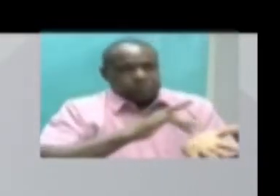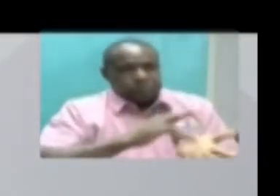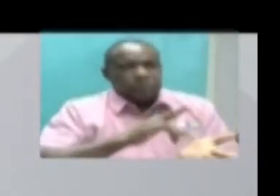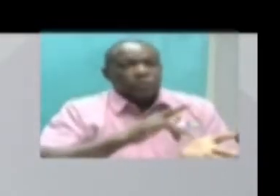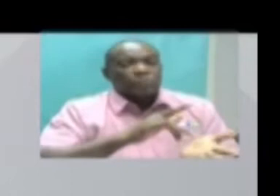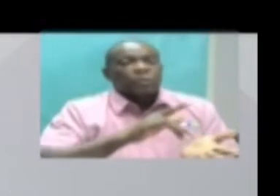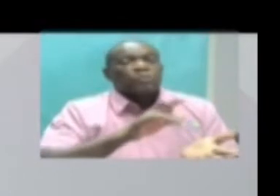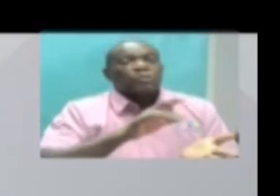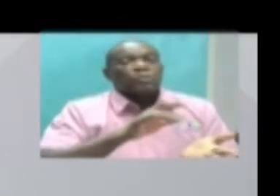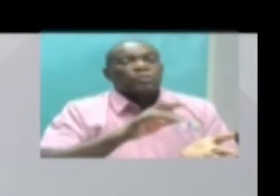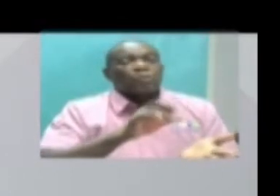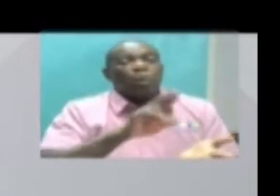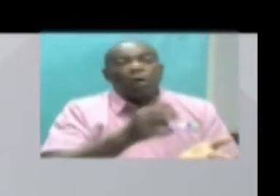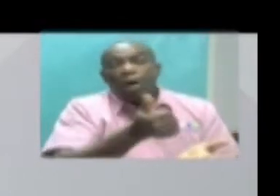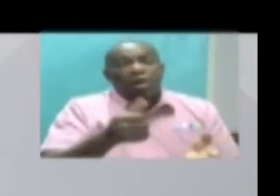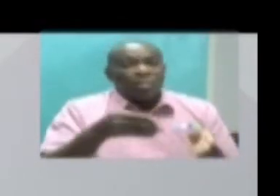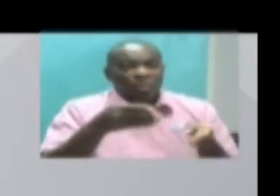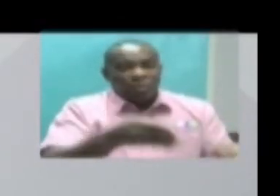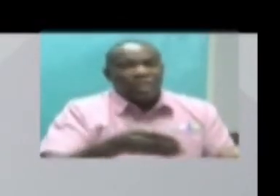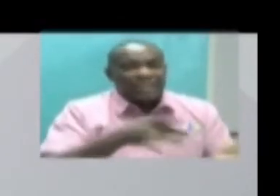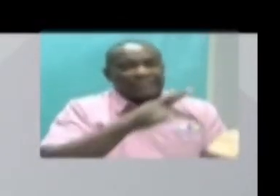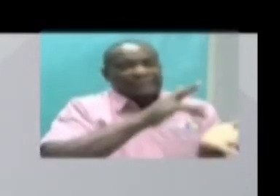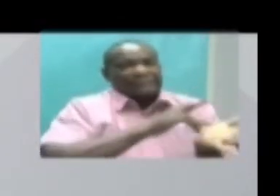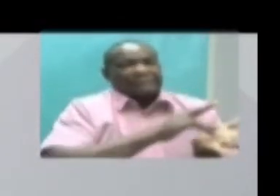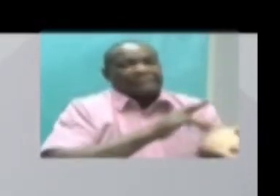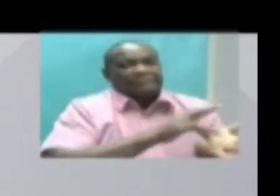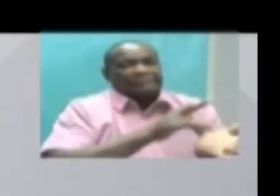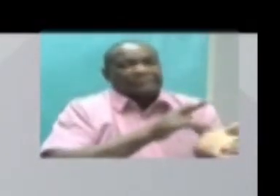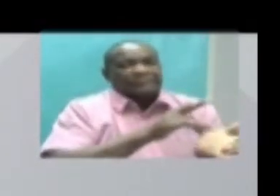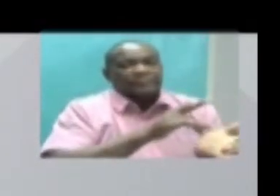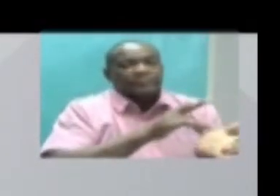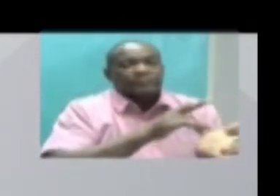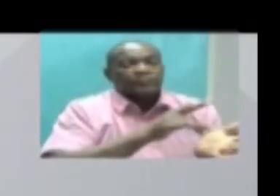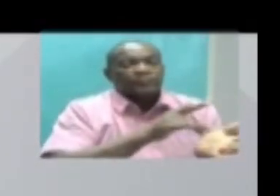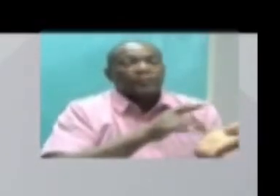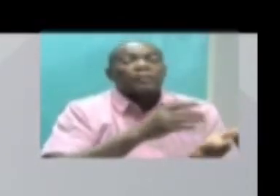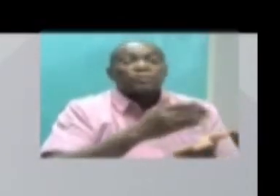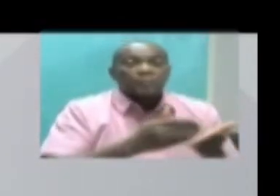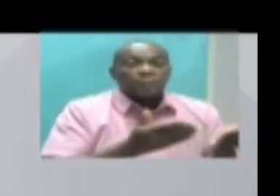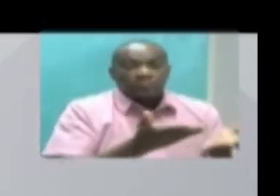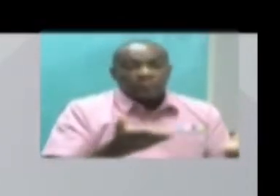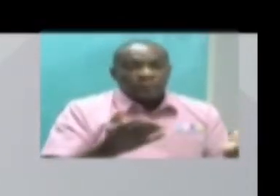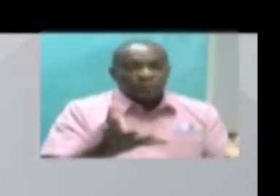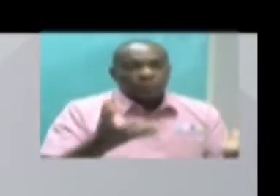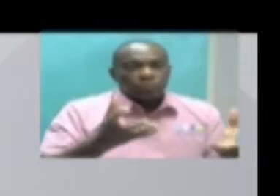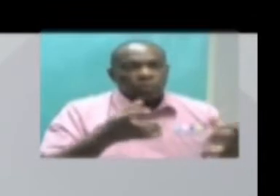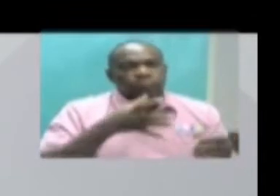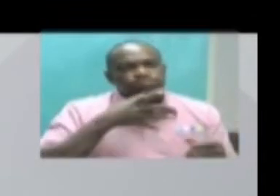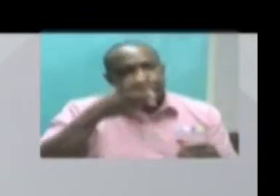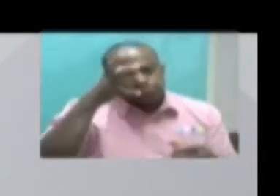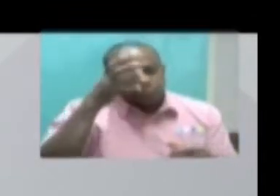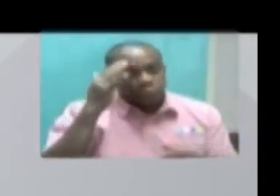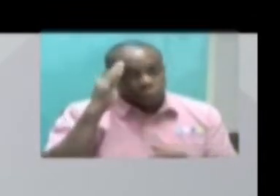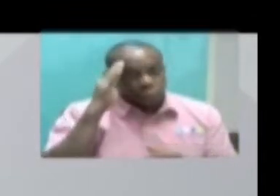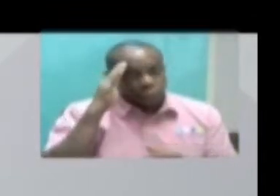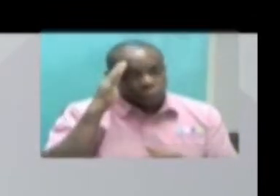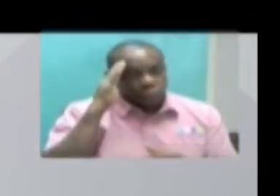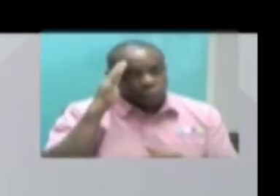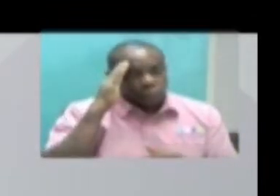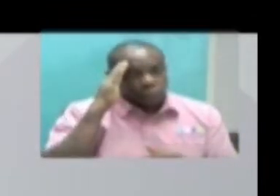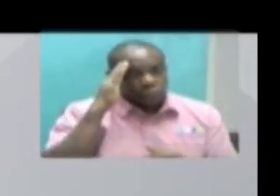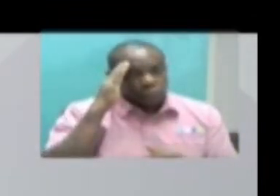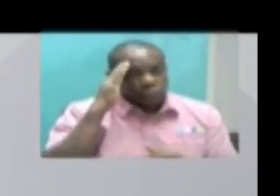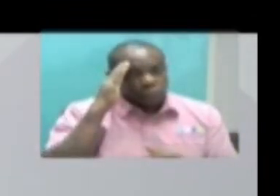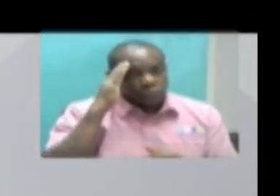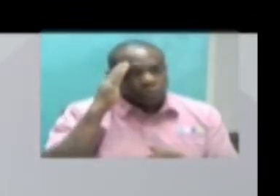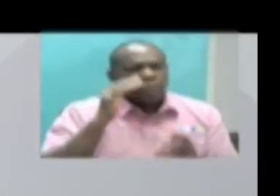exploitation online. So something that we want the parents to be aware of, how can I